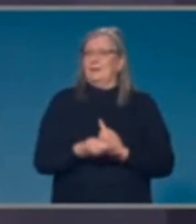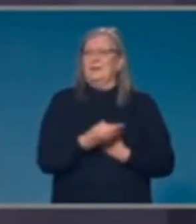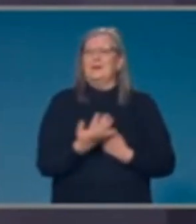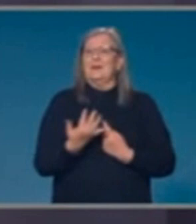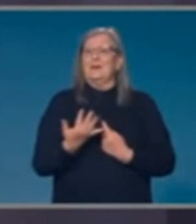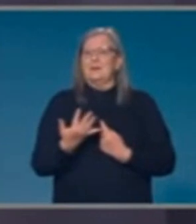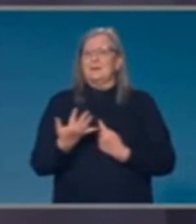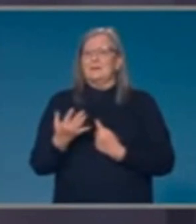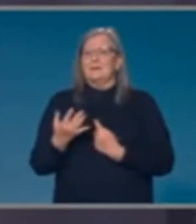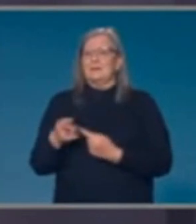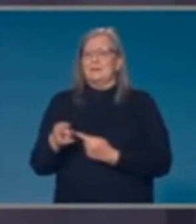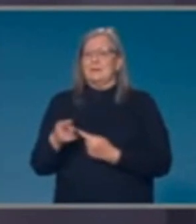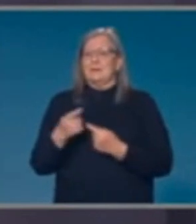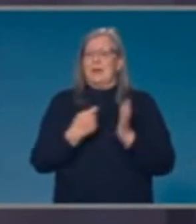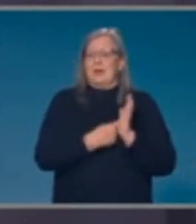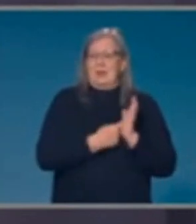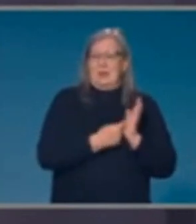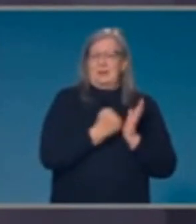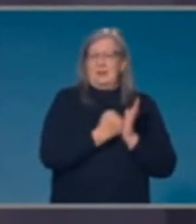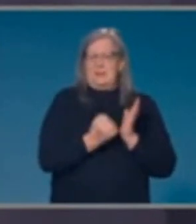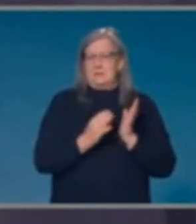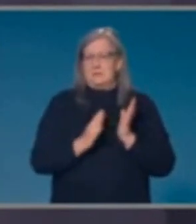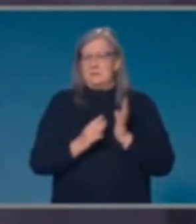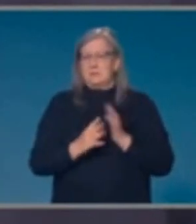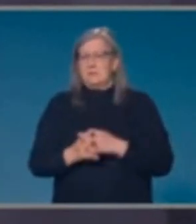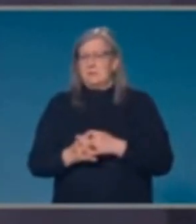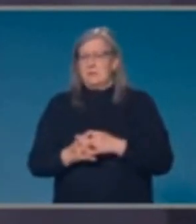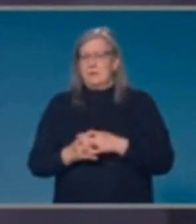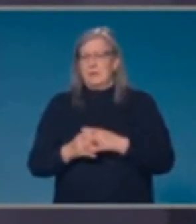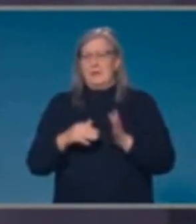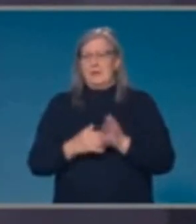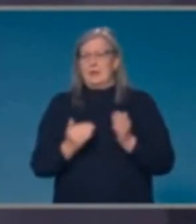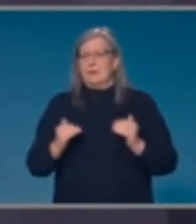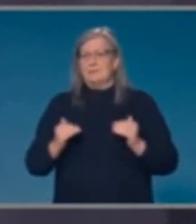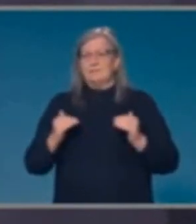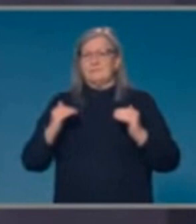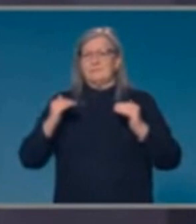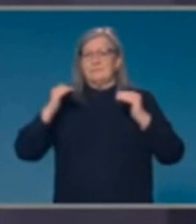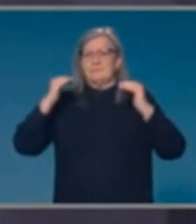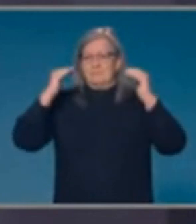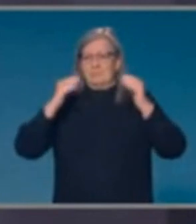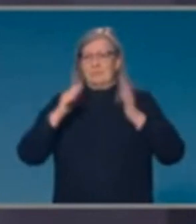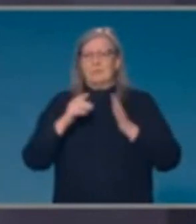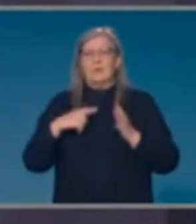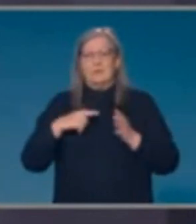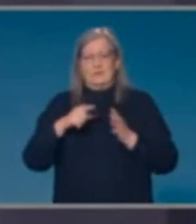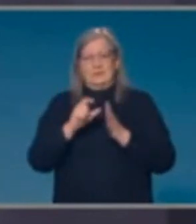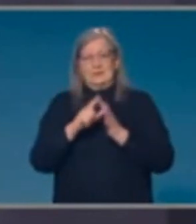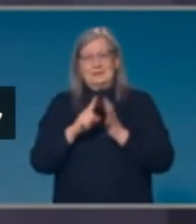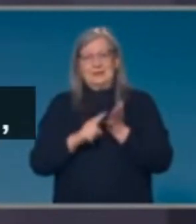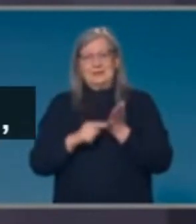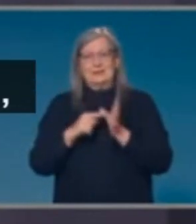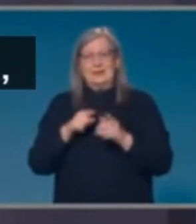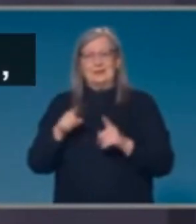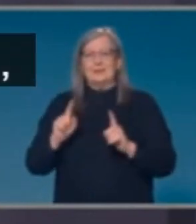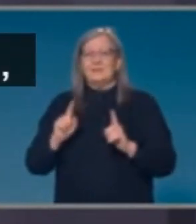the virus to be able to spread in the community is much higher than it was last year with the original virus or with some of the other